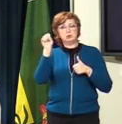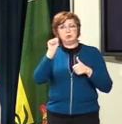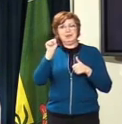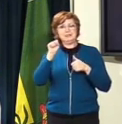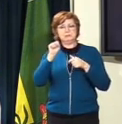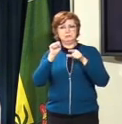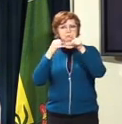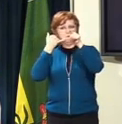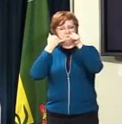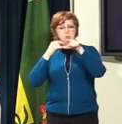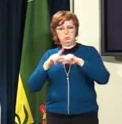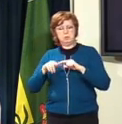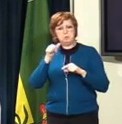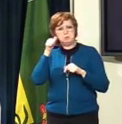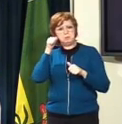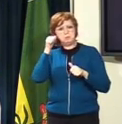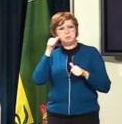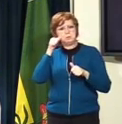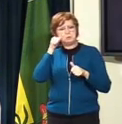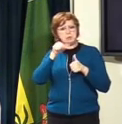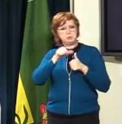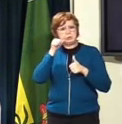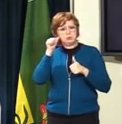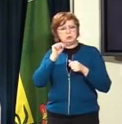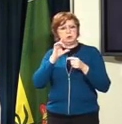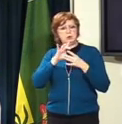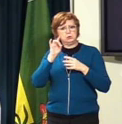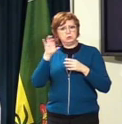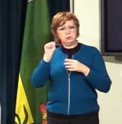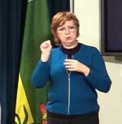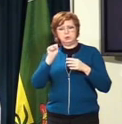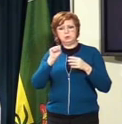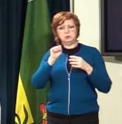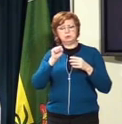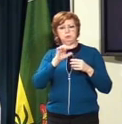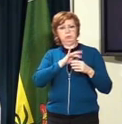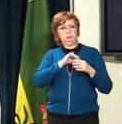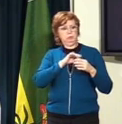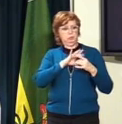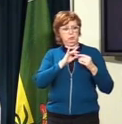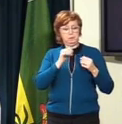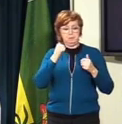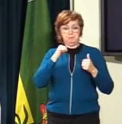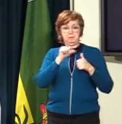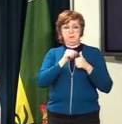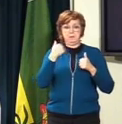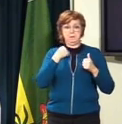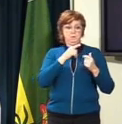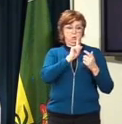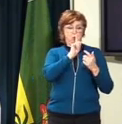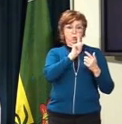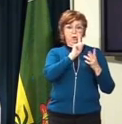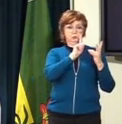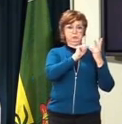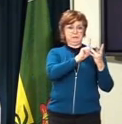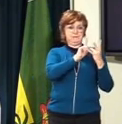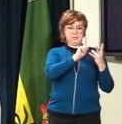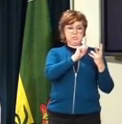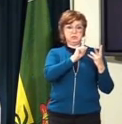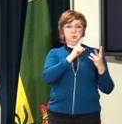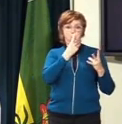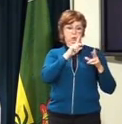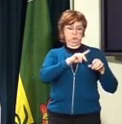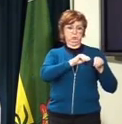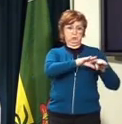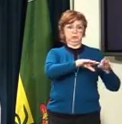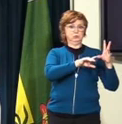talked about how we've seen yet another decrease in the number of contacts per active cases, which is good, but we also know that our test